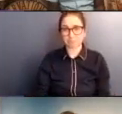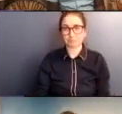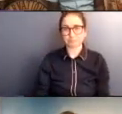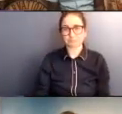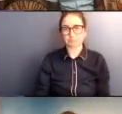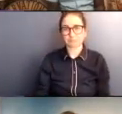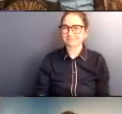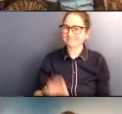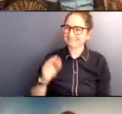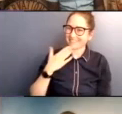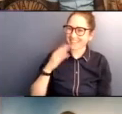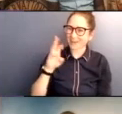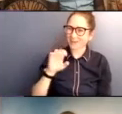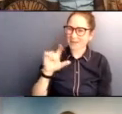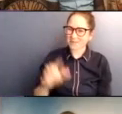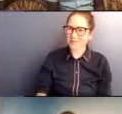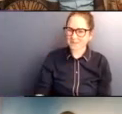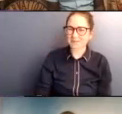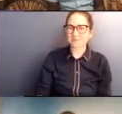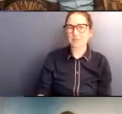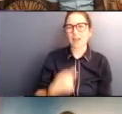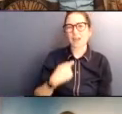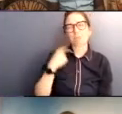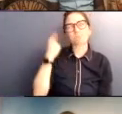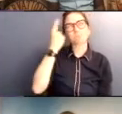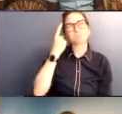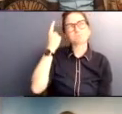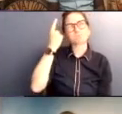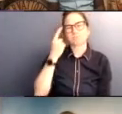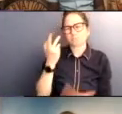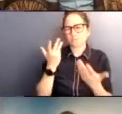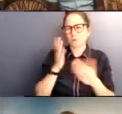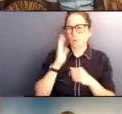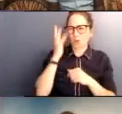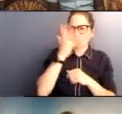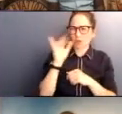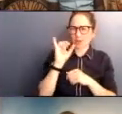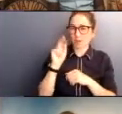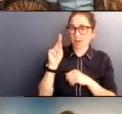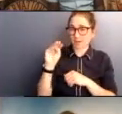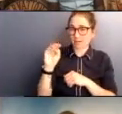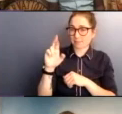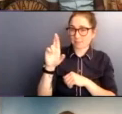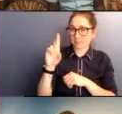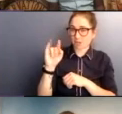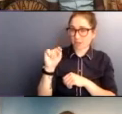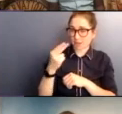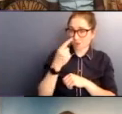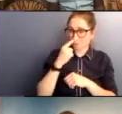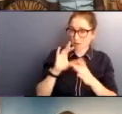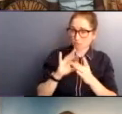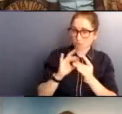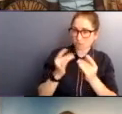All right, thank you, Will. And so I'm wondering, what does that look like? So Meredith, could you take us through what